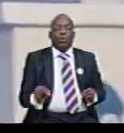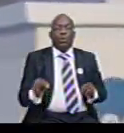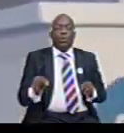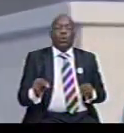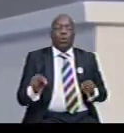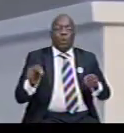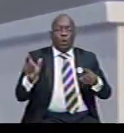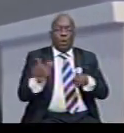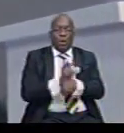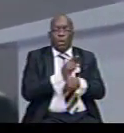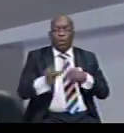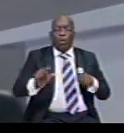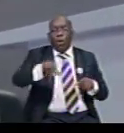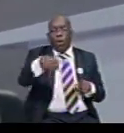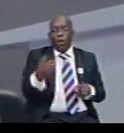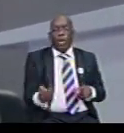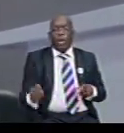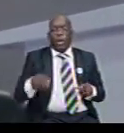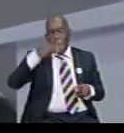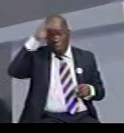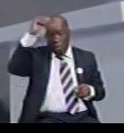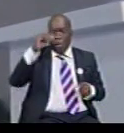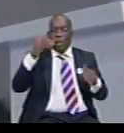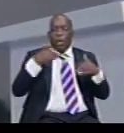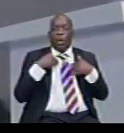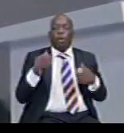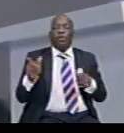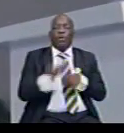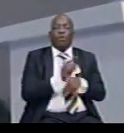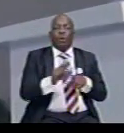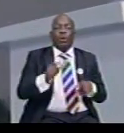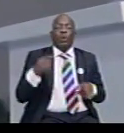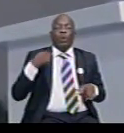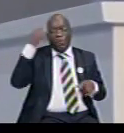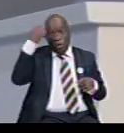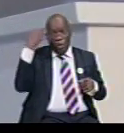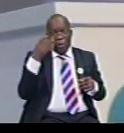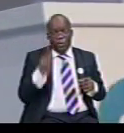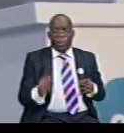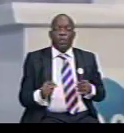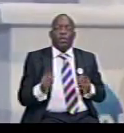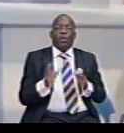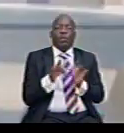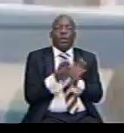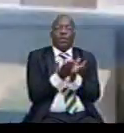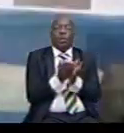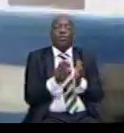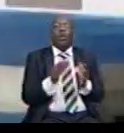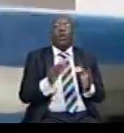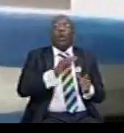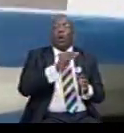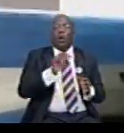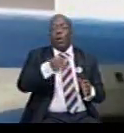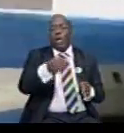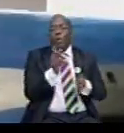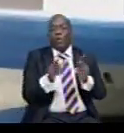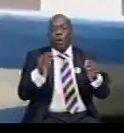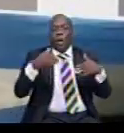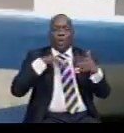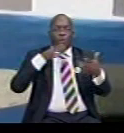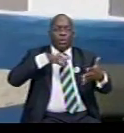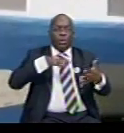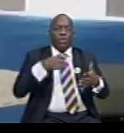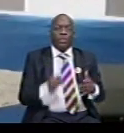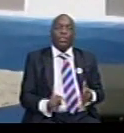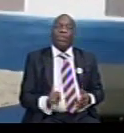men have labored. Think of the Bible we have in our hands. other people have studied the original language, Hebrew